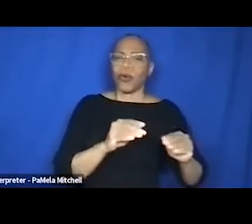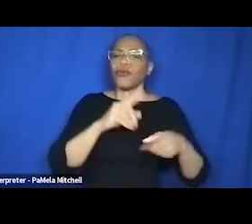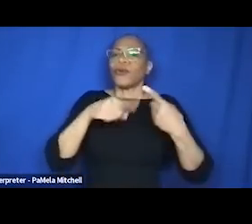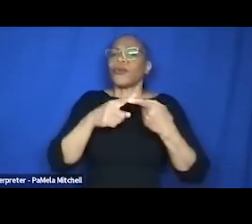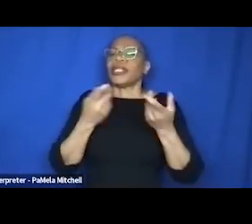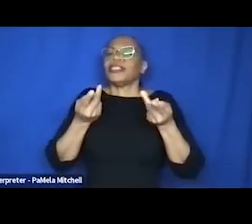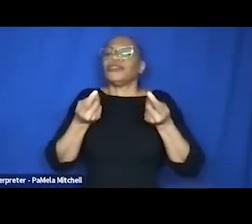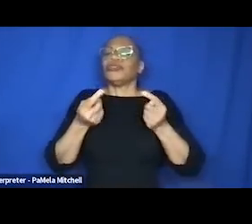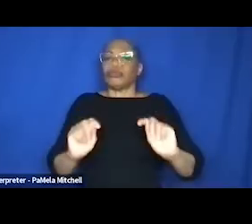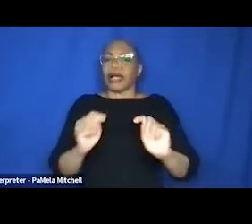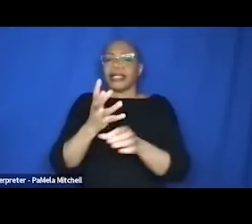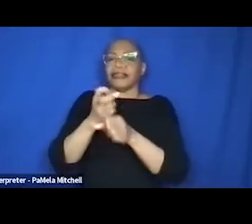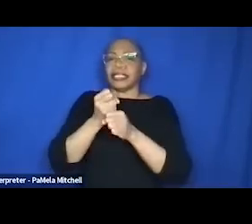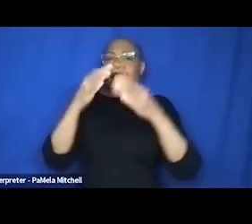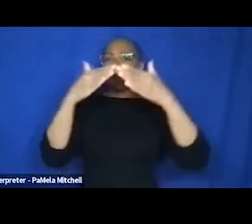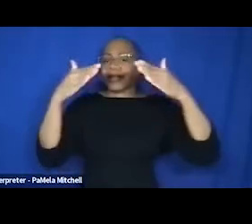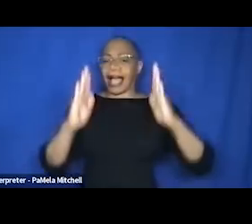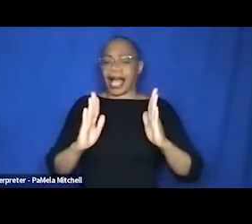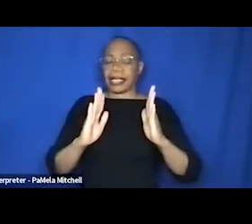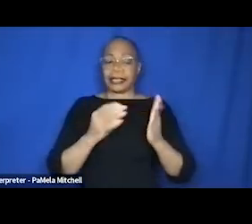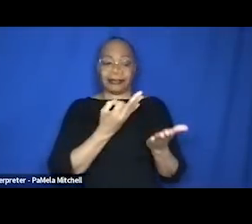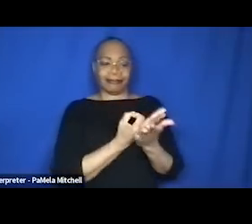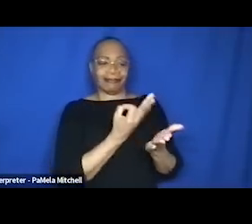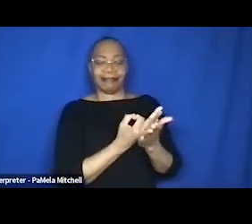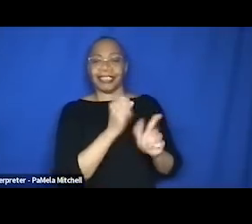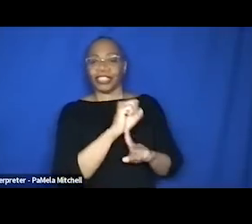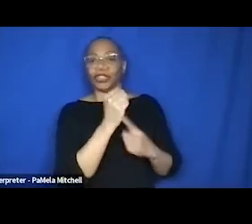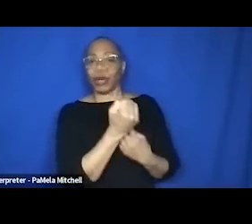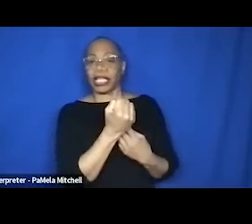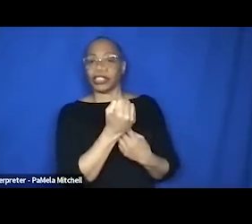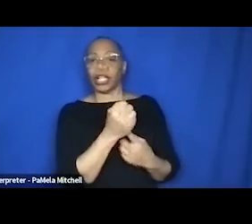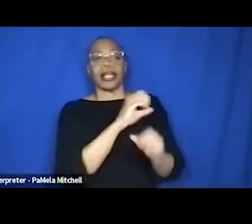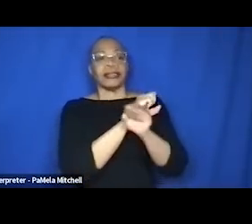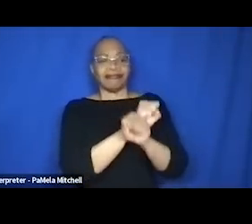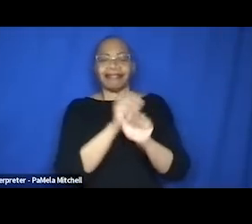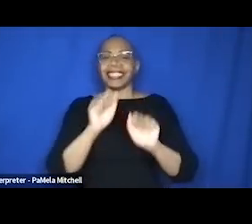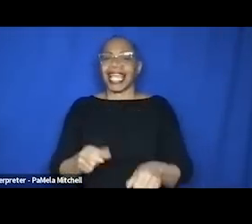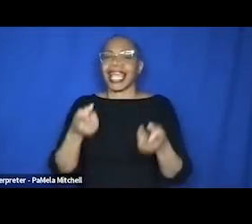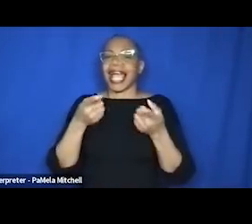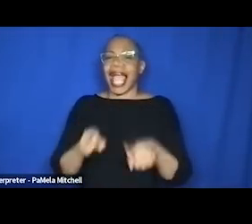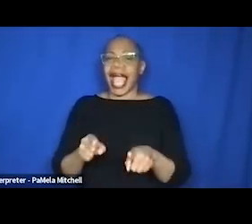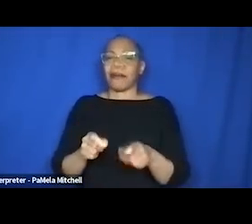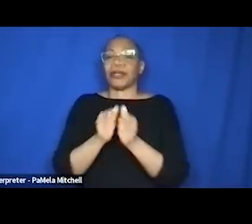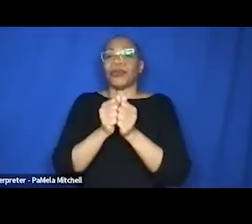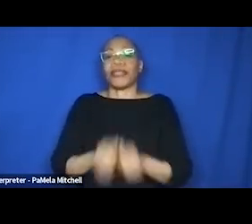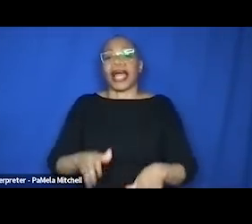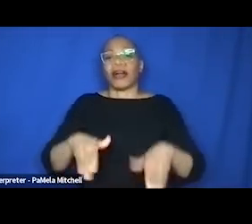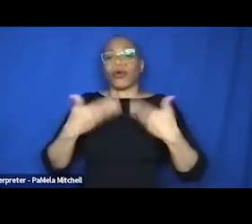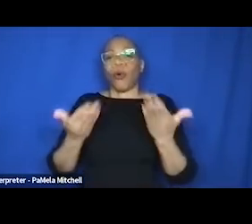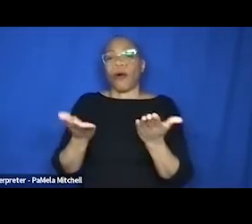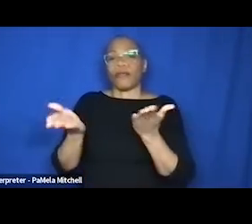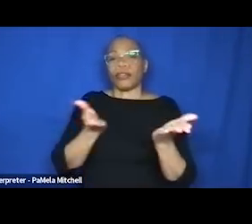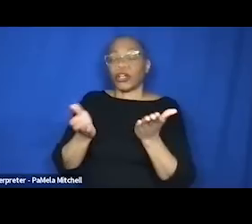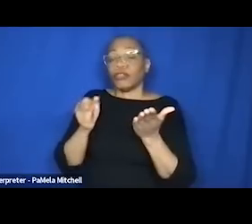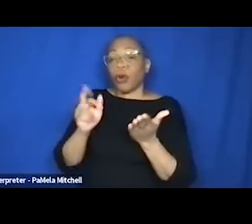implications. Under this ruling, sweeps and arrests can occur without offering any services or making any referrals to shelter or